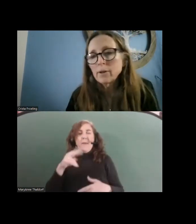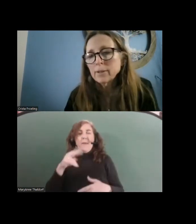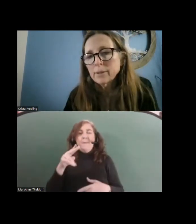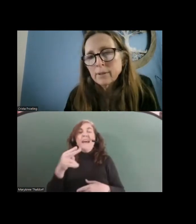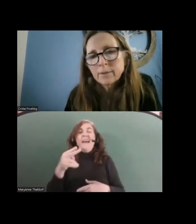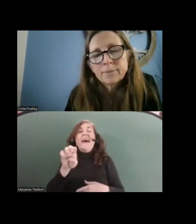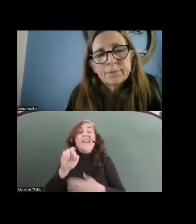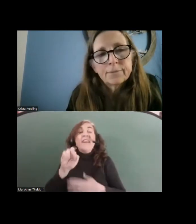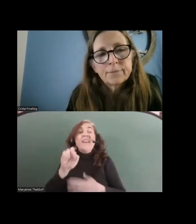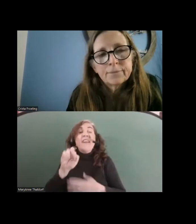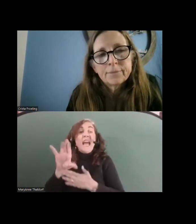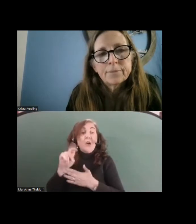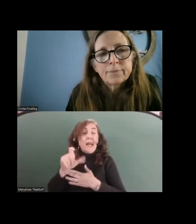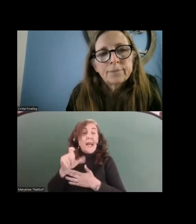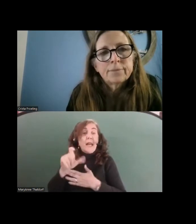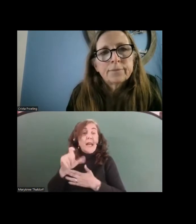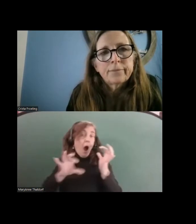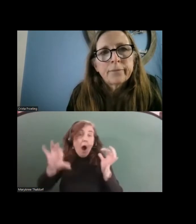mixed loss.